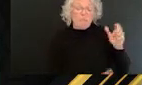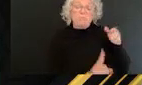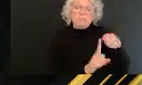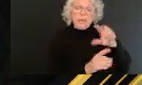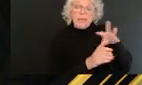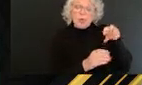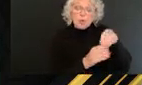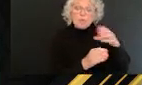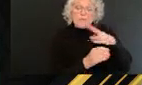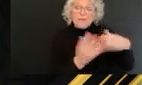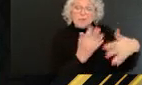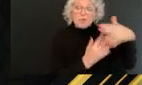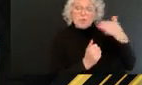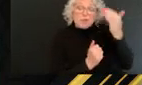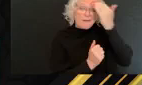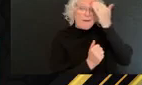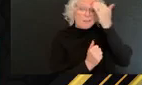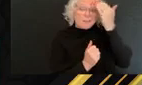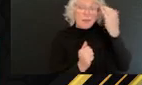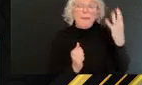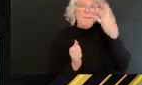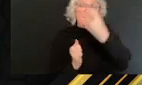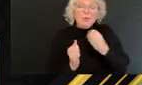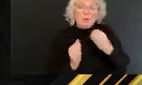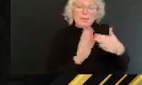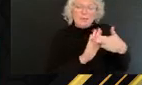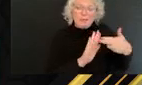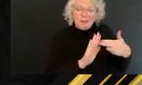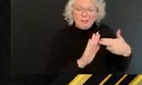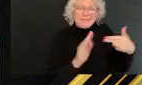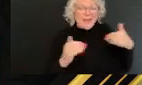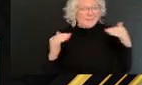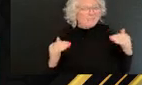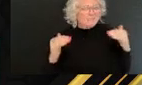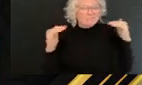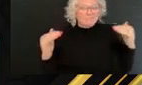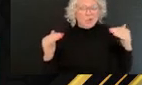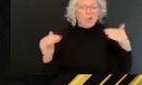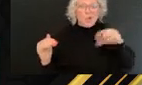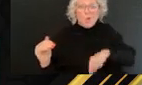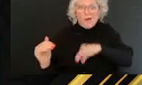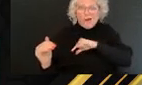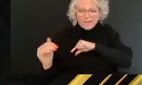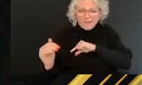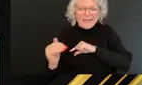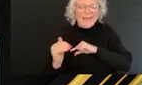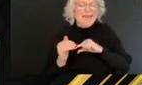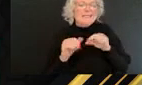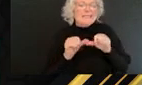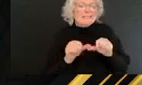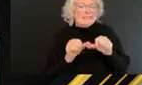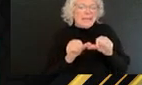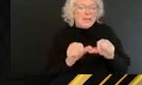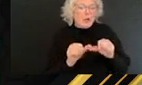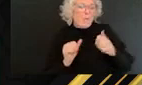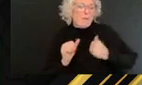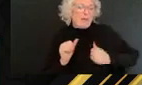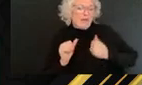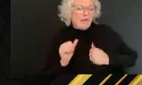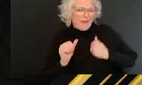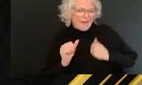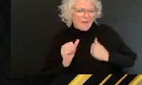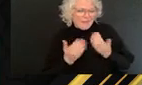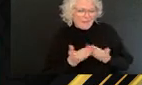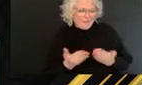Clean Logic is an inclusive and socially conscious beauty brand that offers high-quality, sustainable bath accessories. Inspired